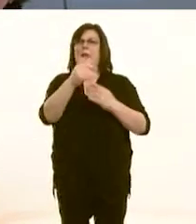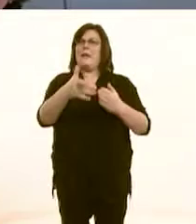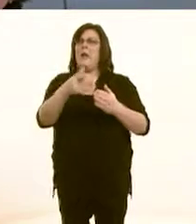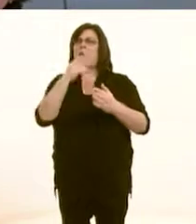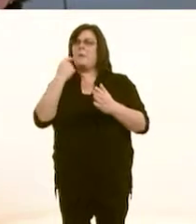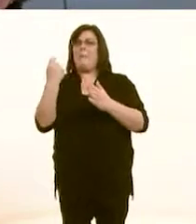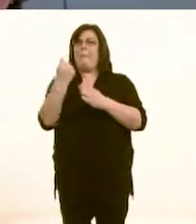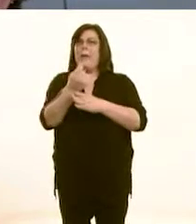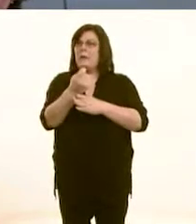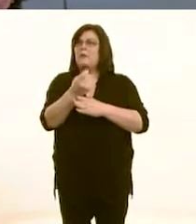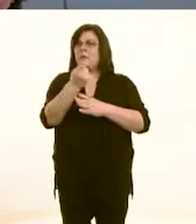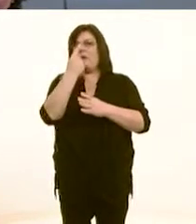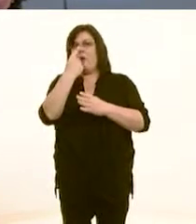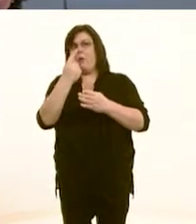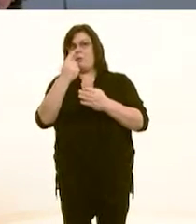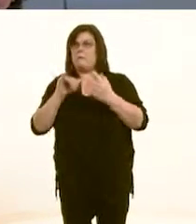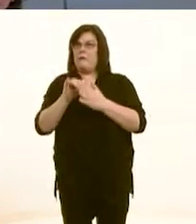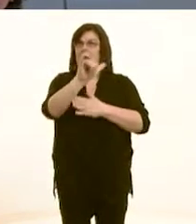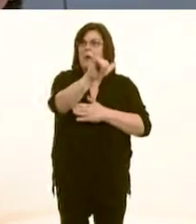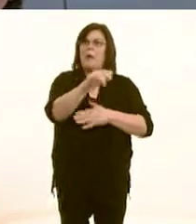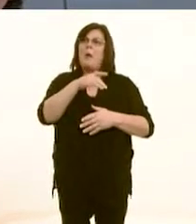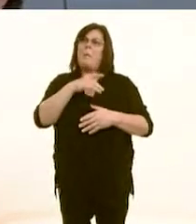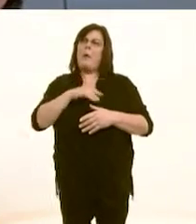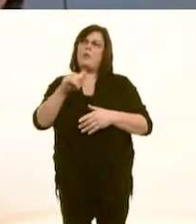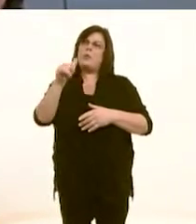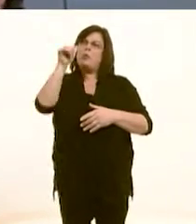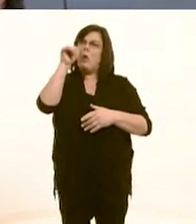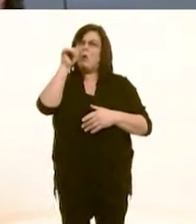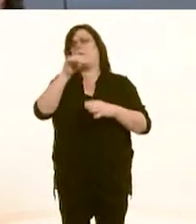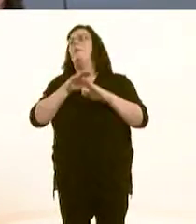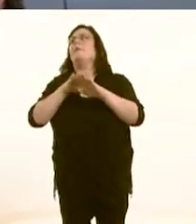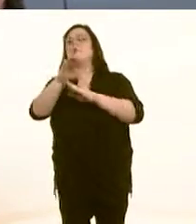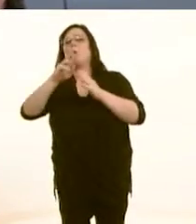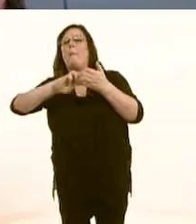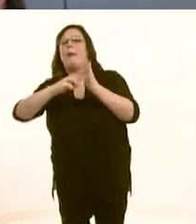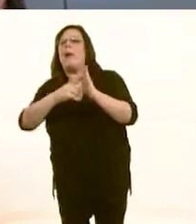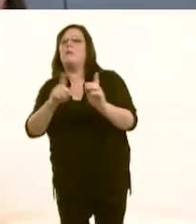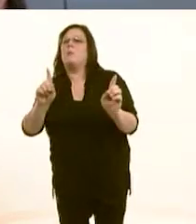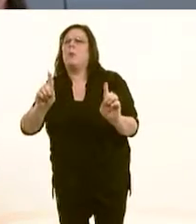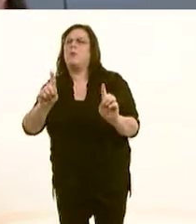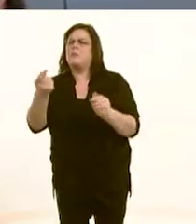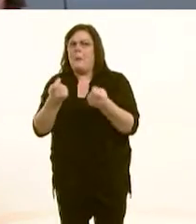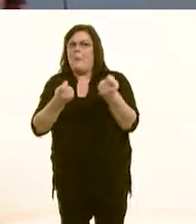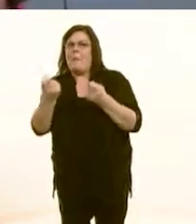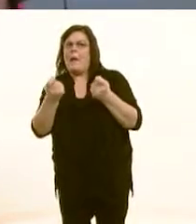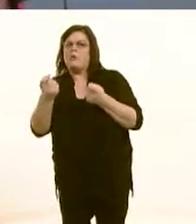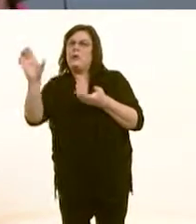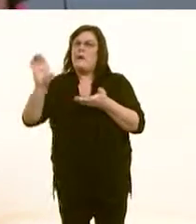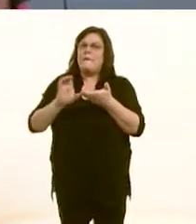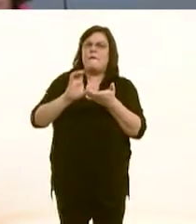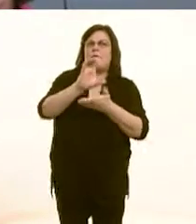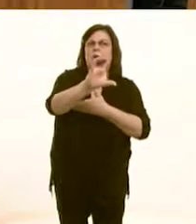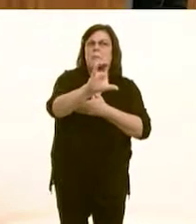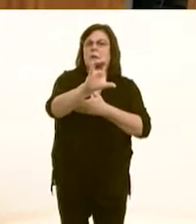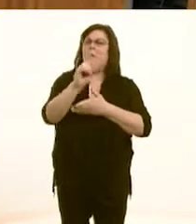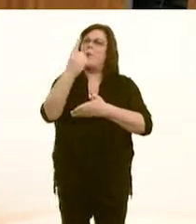is, excuse the pun, for the Welsh Government in the way you are managing this significant investment on behalf of the Welsh Government